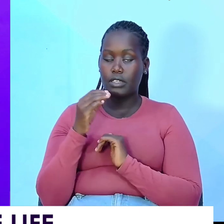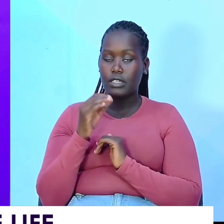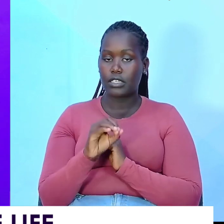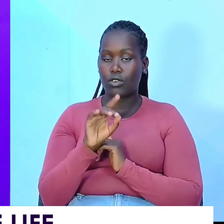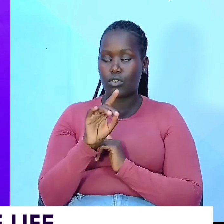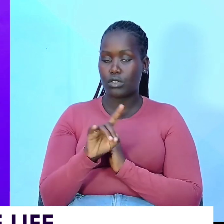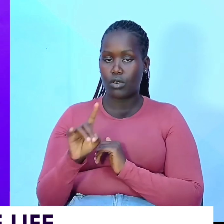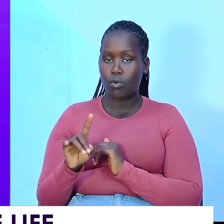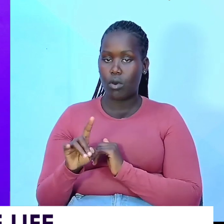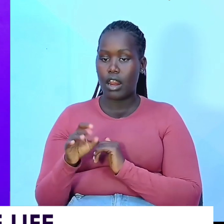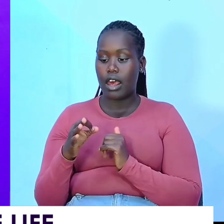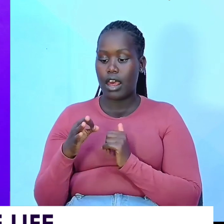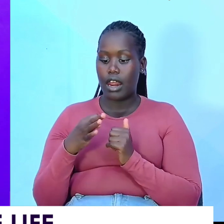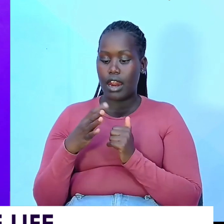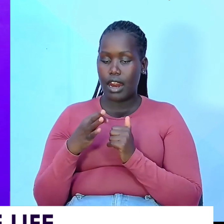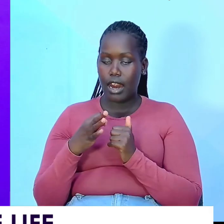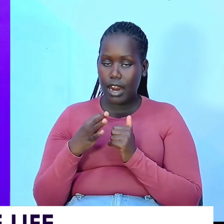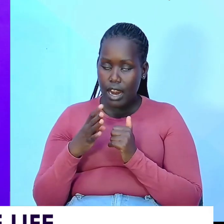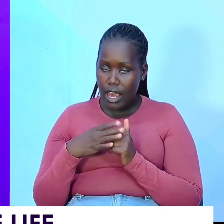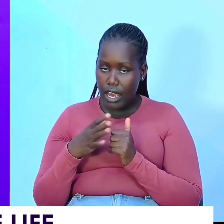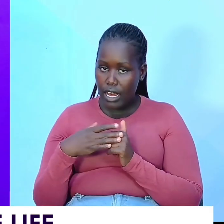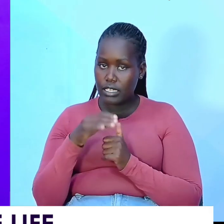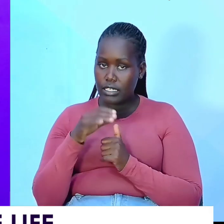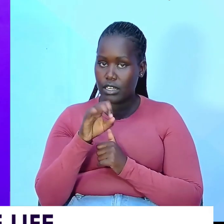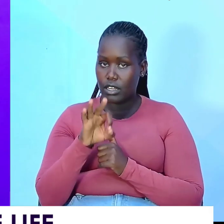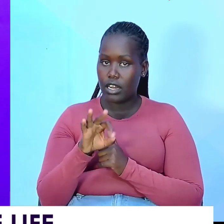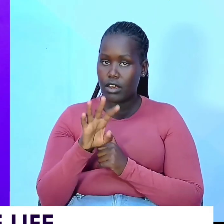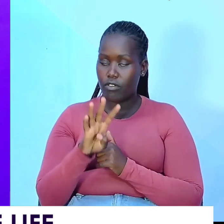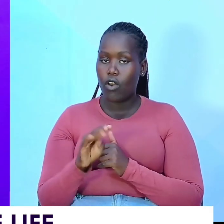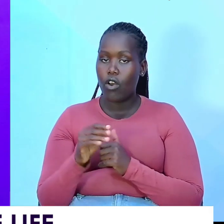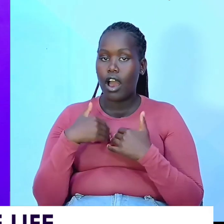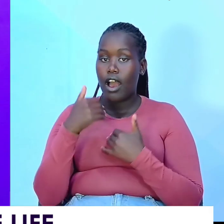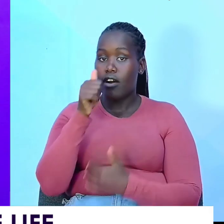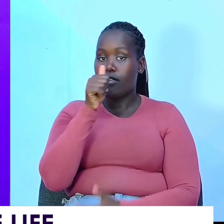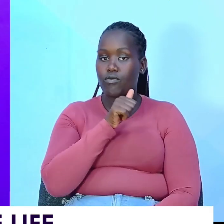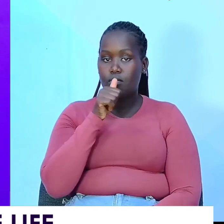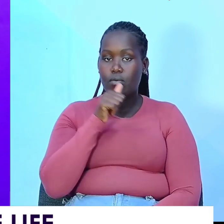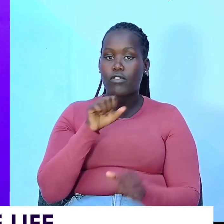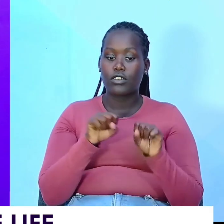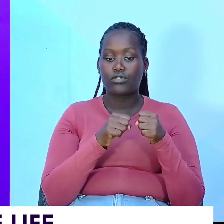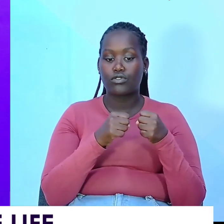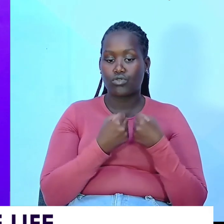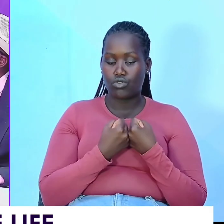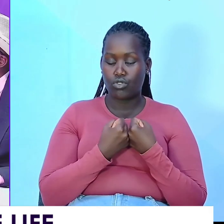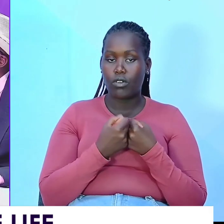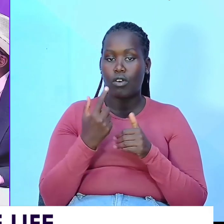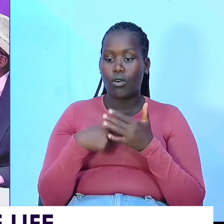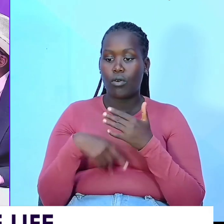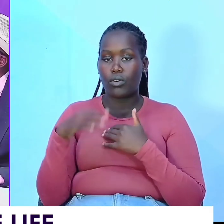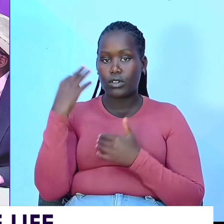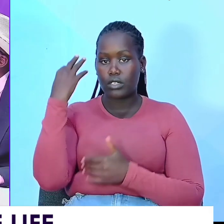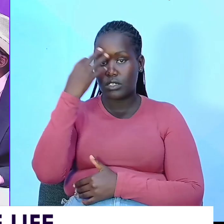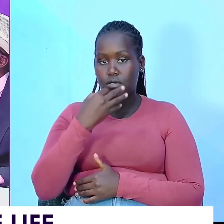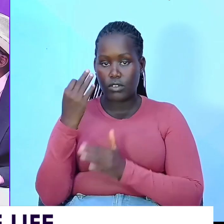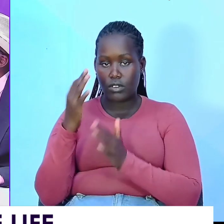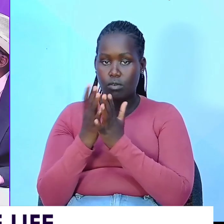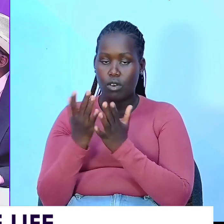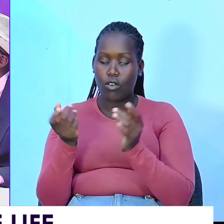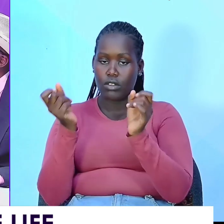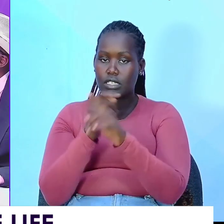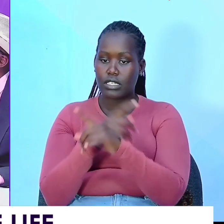0311980384. By the way, I have a private social. What's my Facebook? What's my TikTok? Is